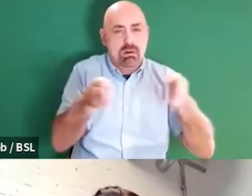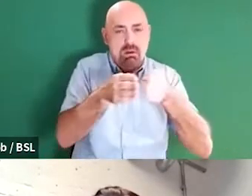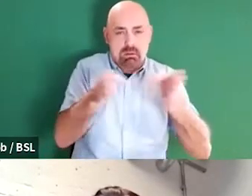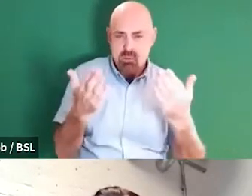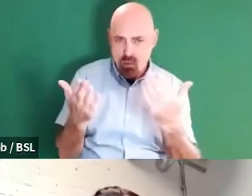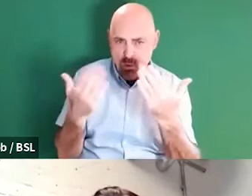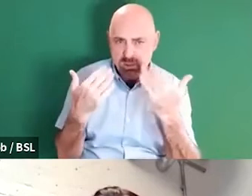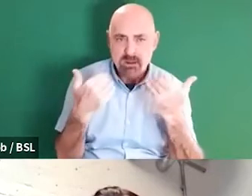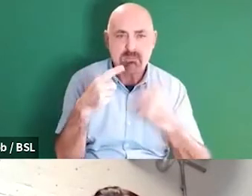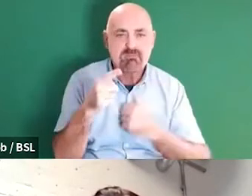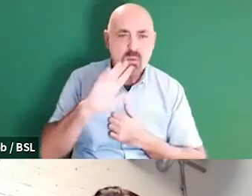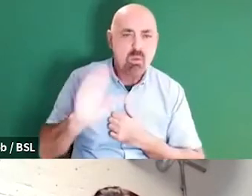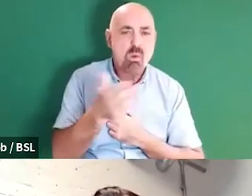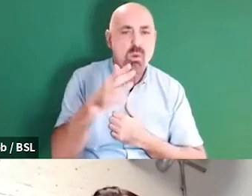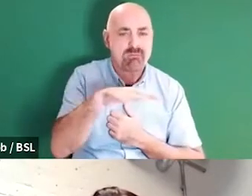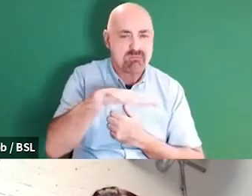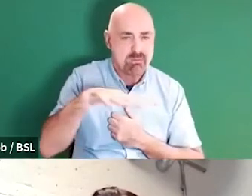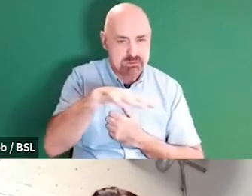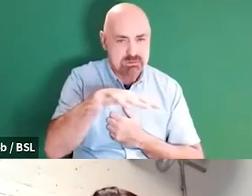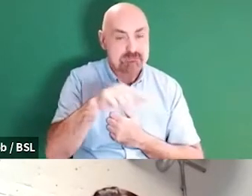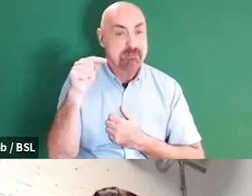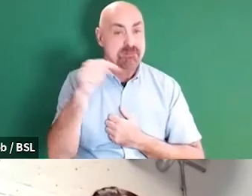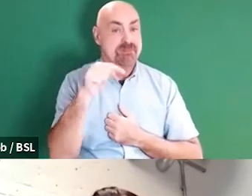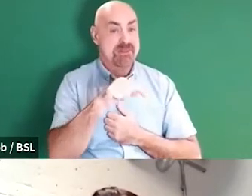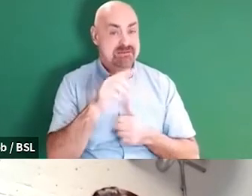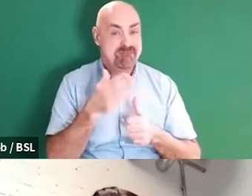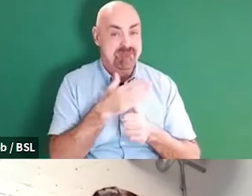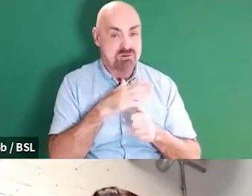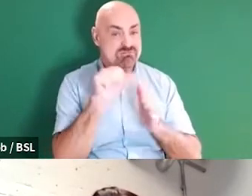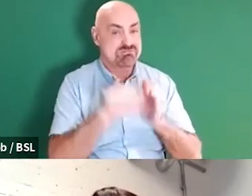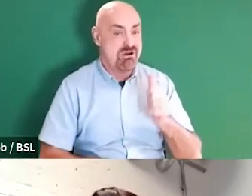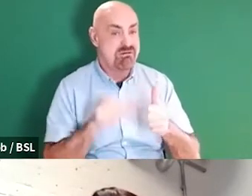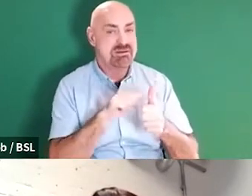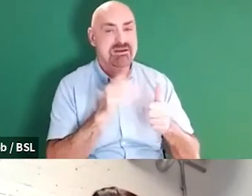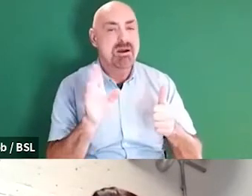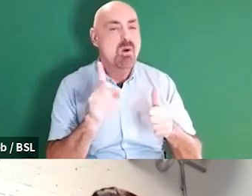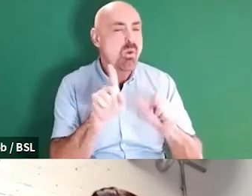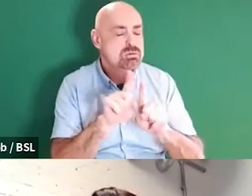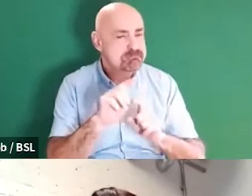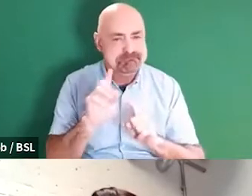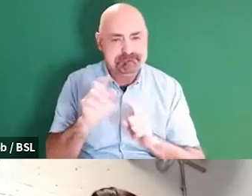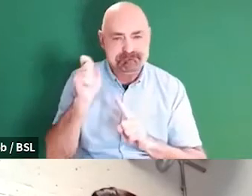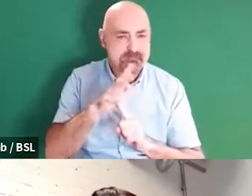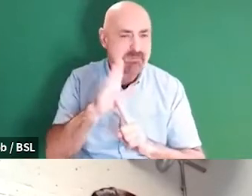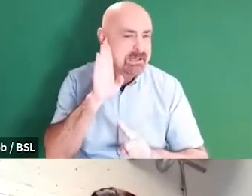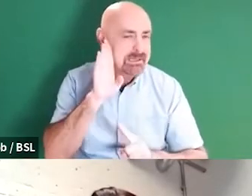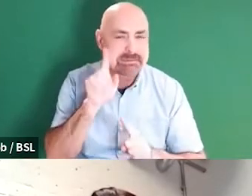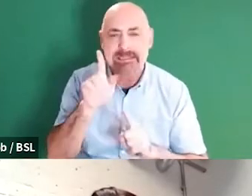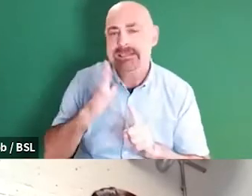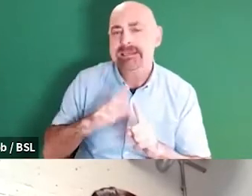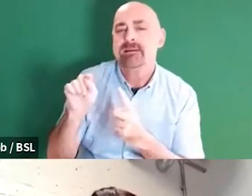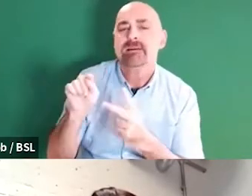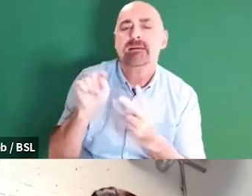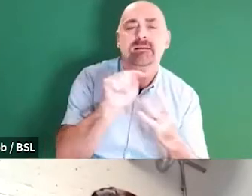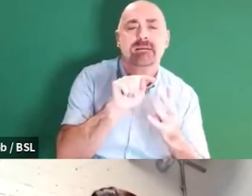for families, and that's a place to start, and listening to the needs of the community, looking at the needs of what's there, and then